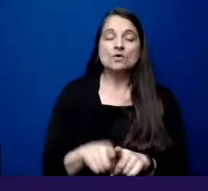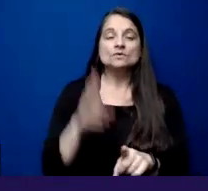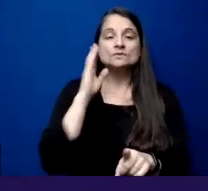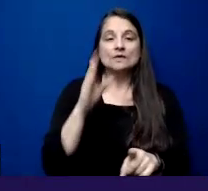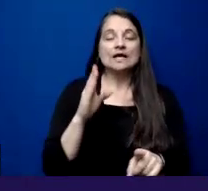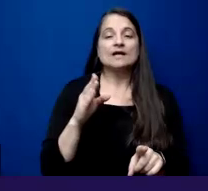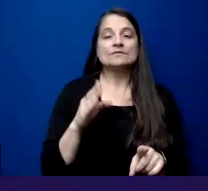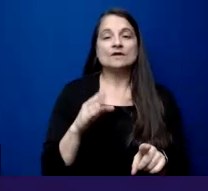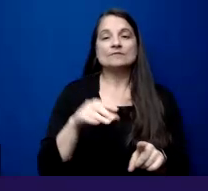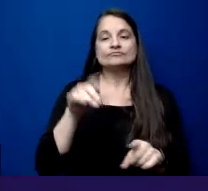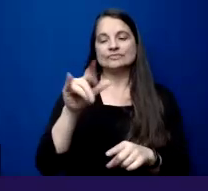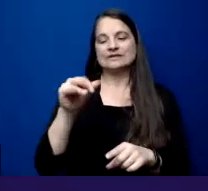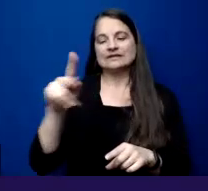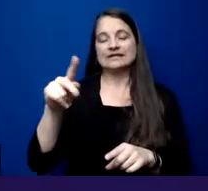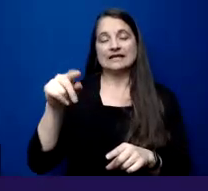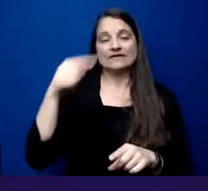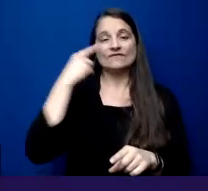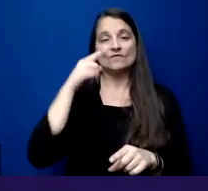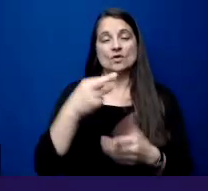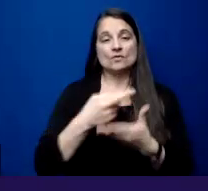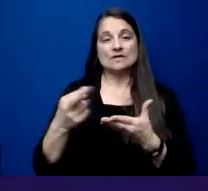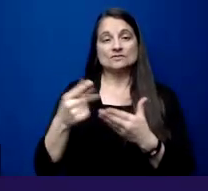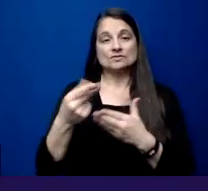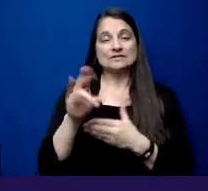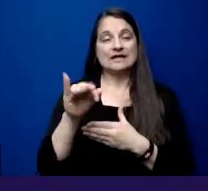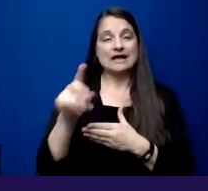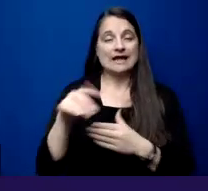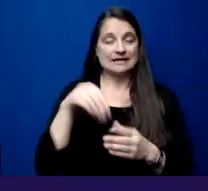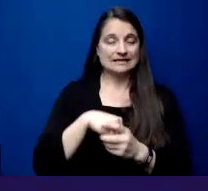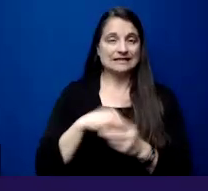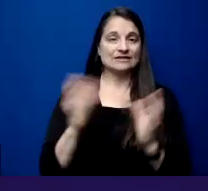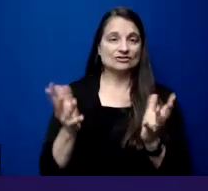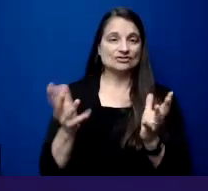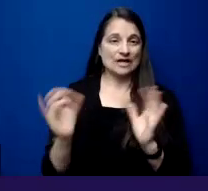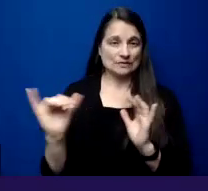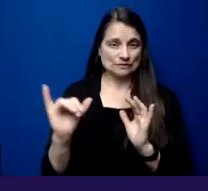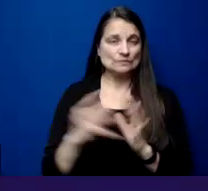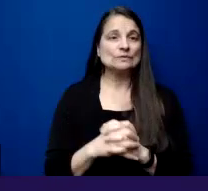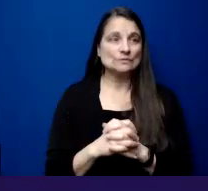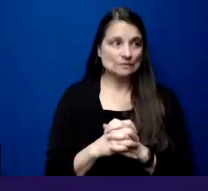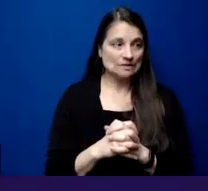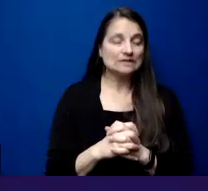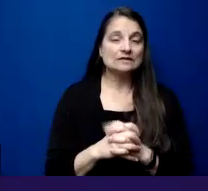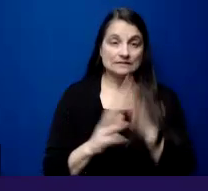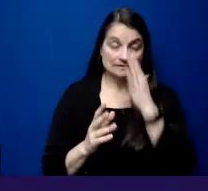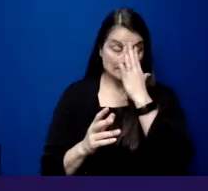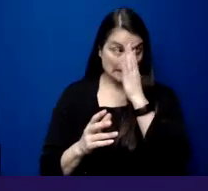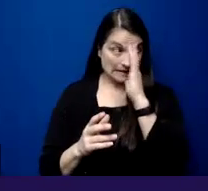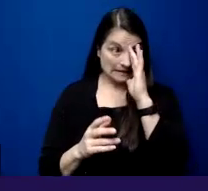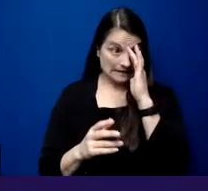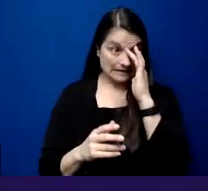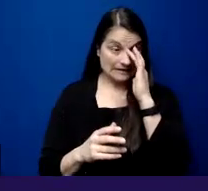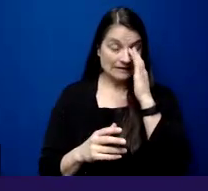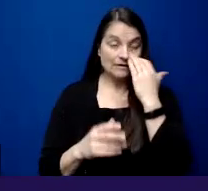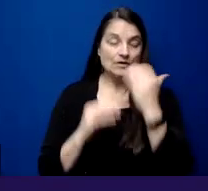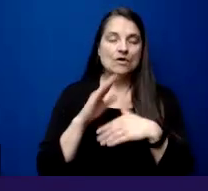to the resource guide in the chat as well, again, in case you missed it the first time. So all these things